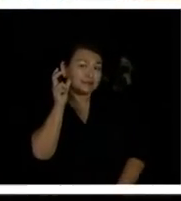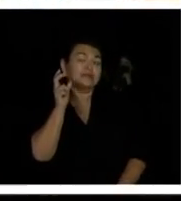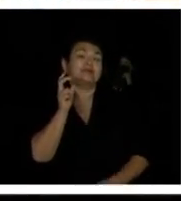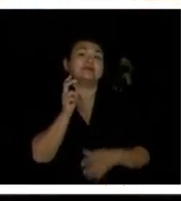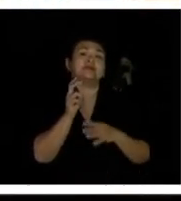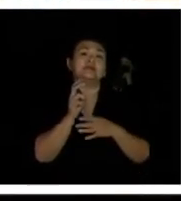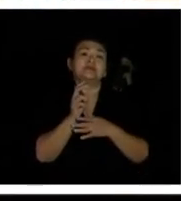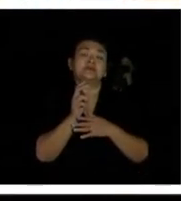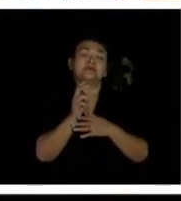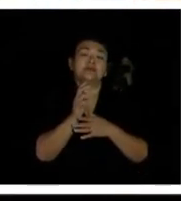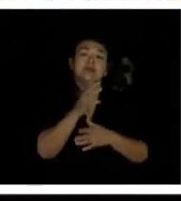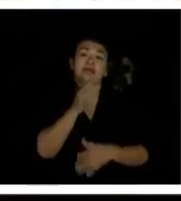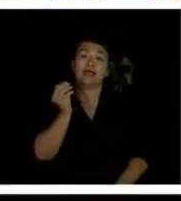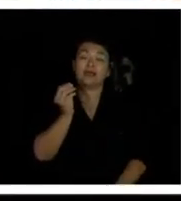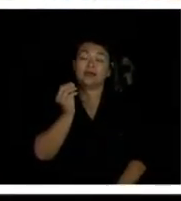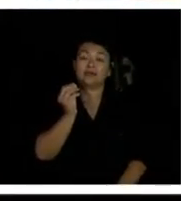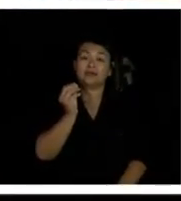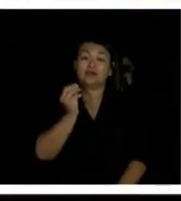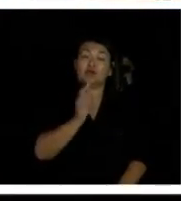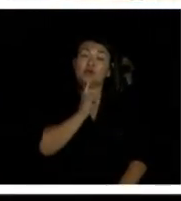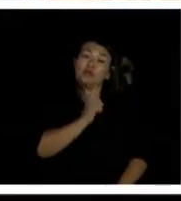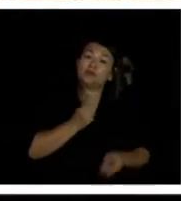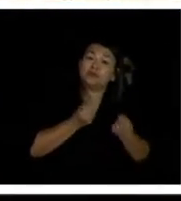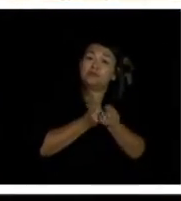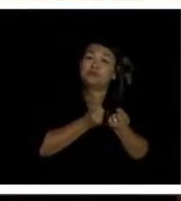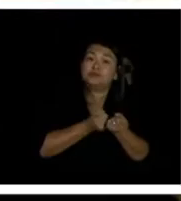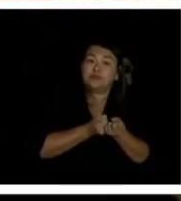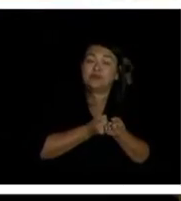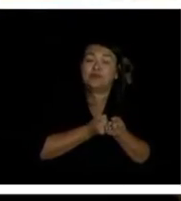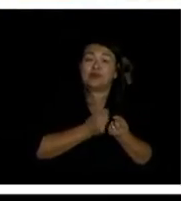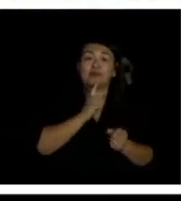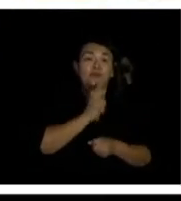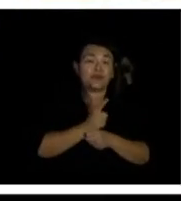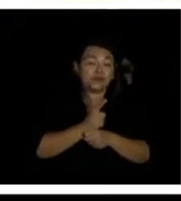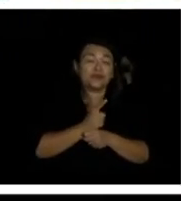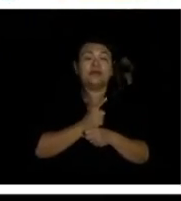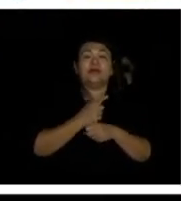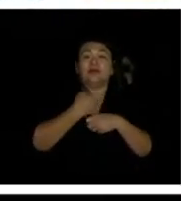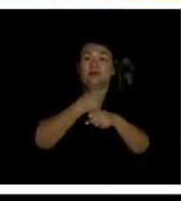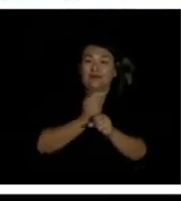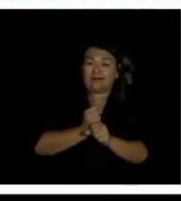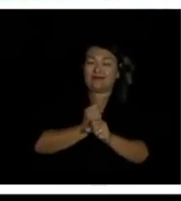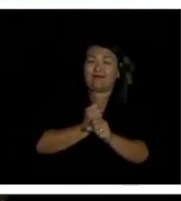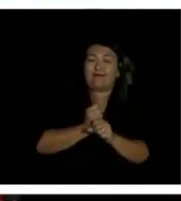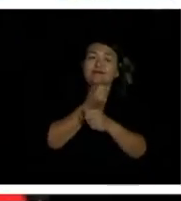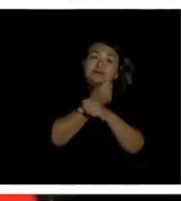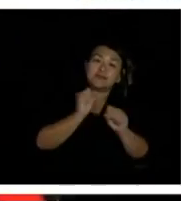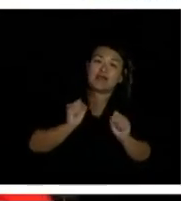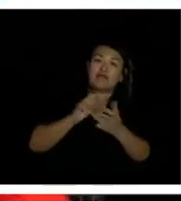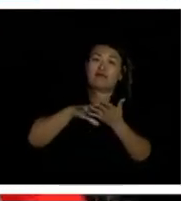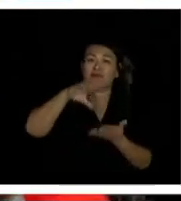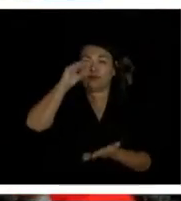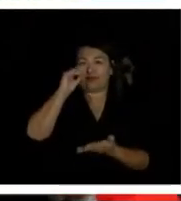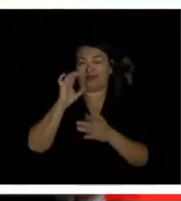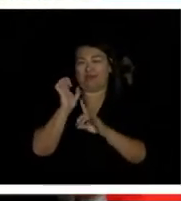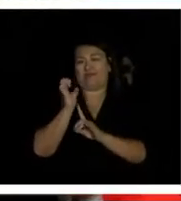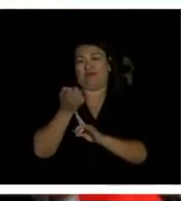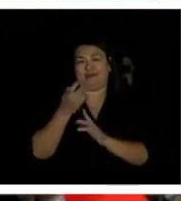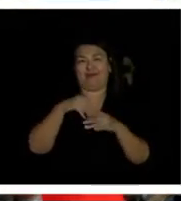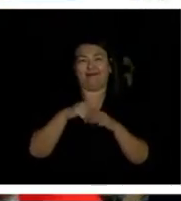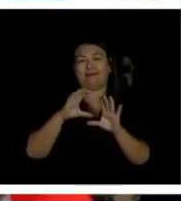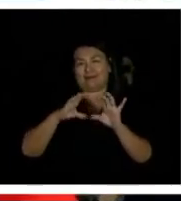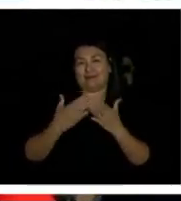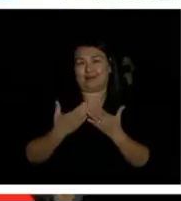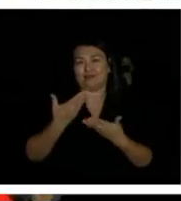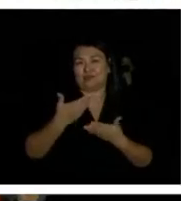who, you know, and like I said, who support them and really create a safe learning environment for them in the classroom.